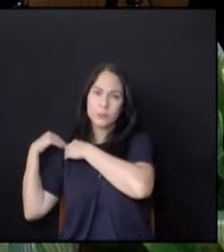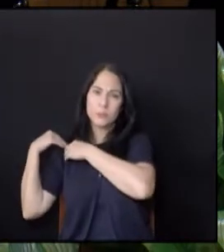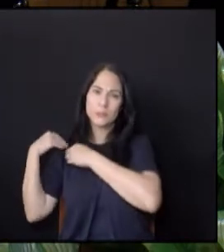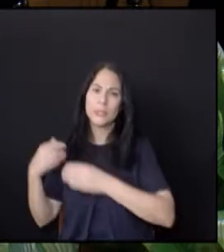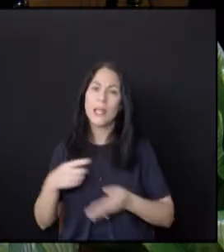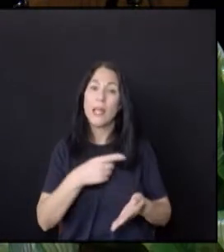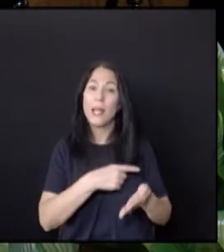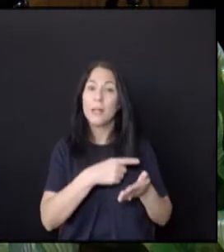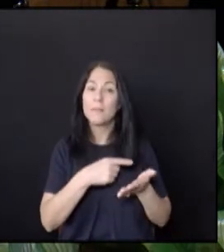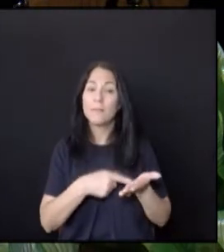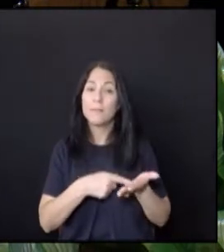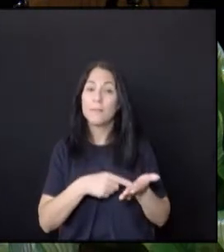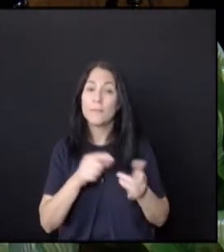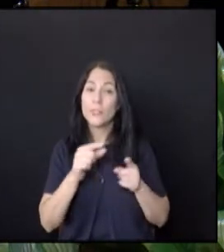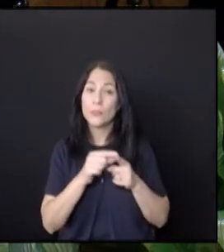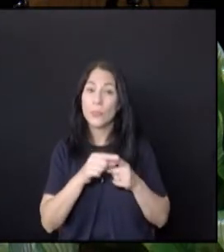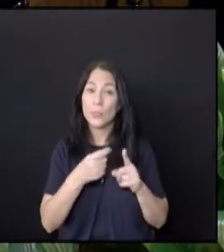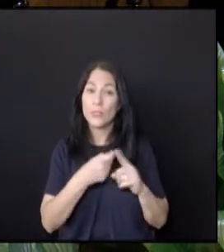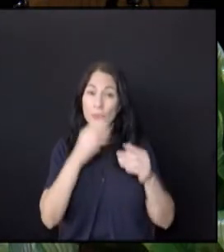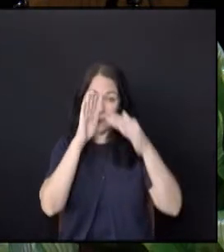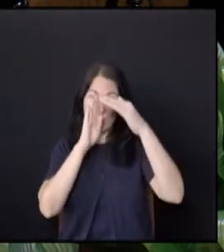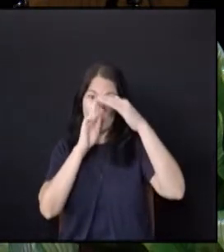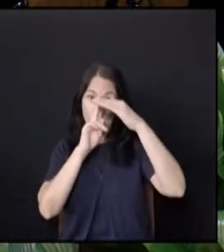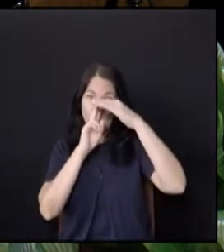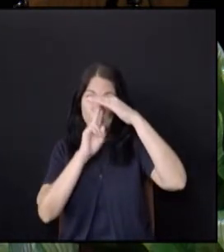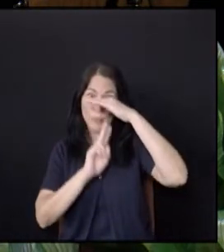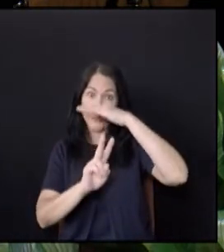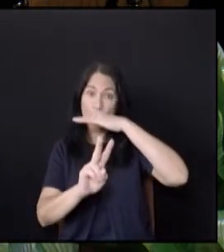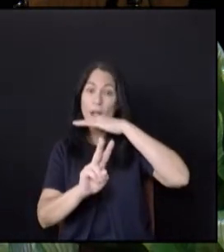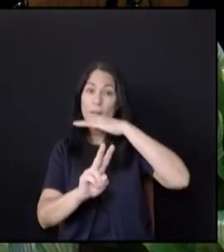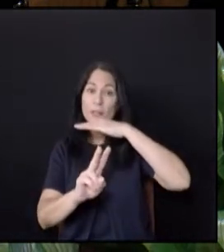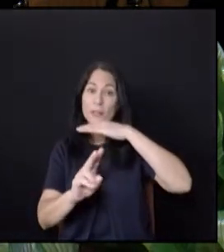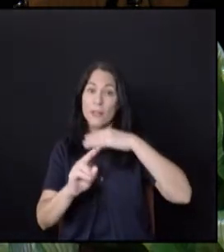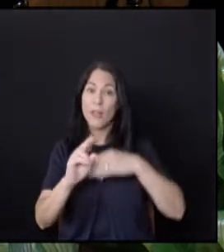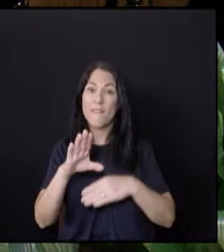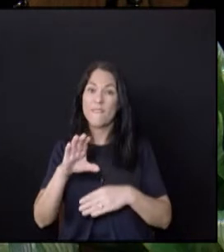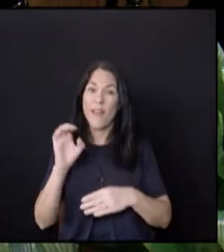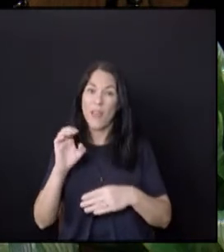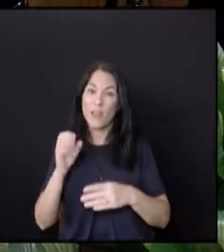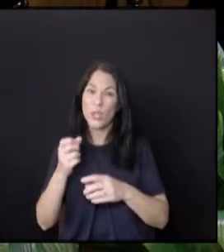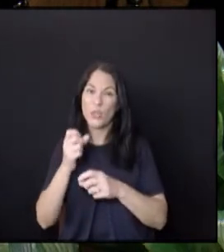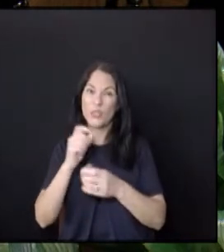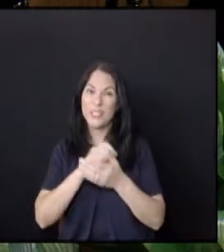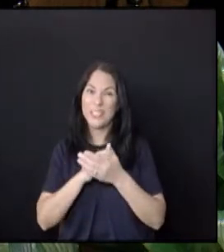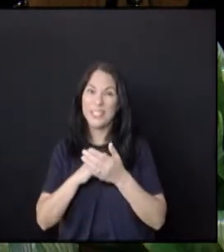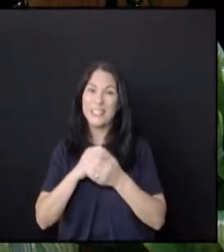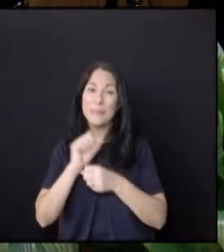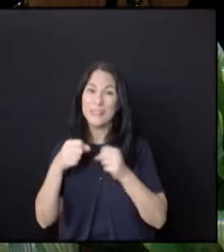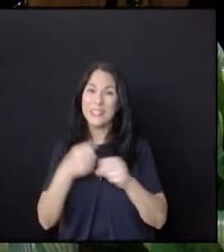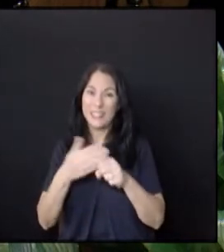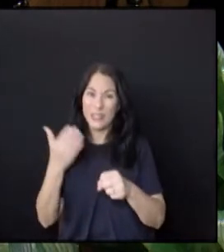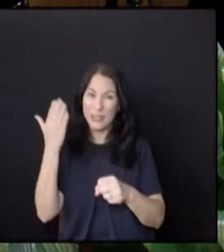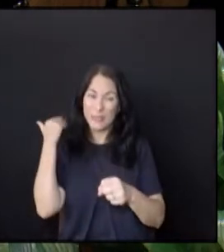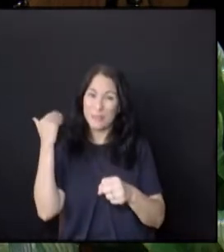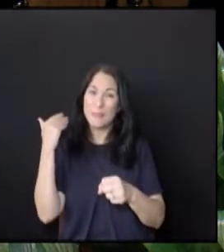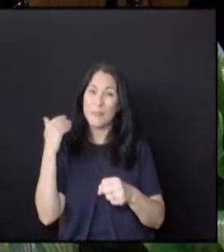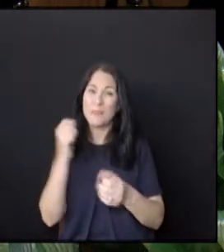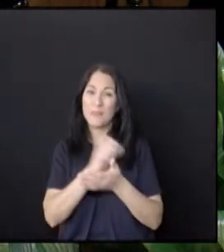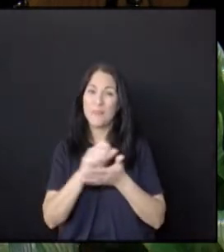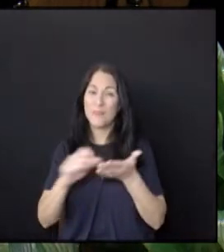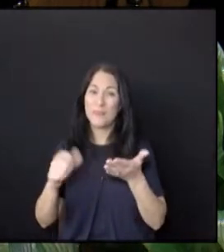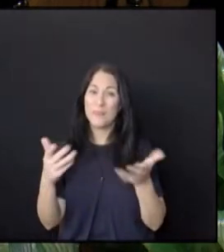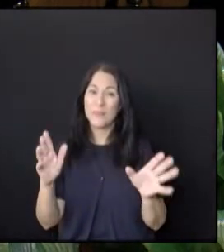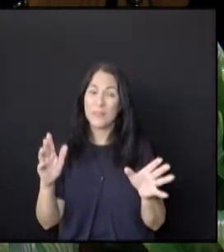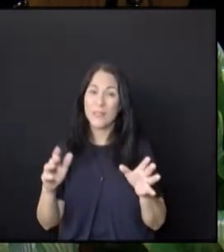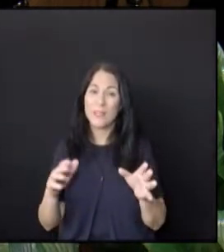These words of the prophet Zechariah, written over 500 years before Christ, they look forward to a time